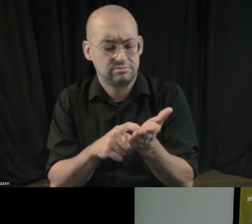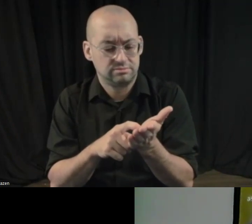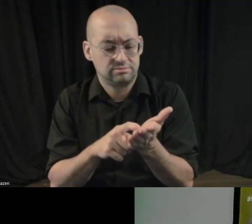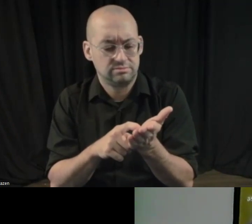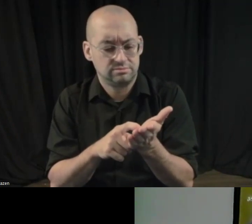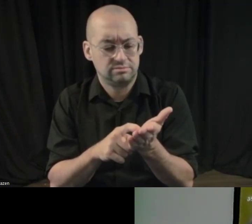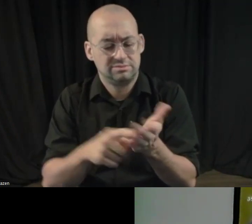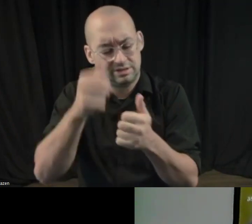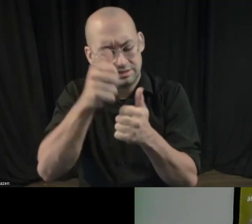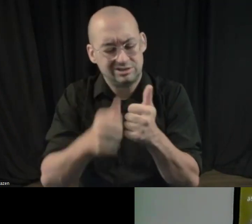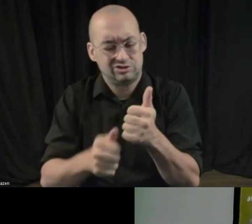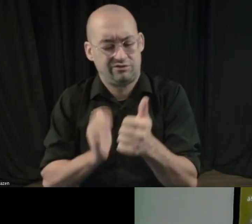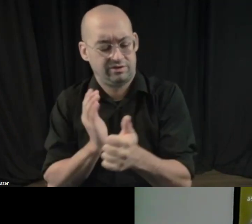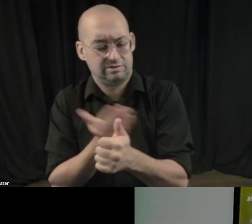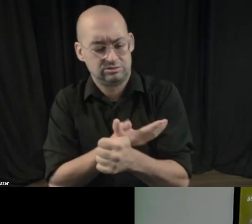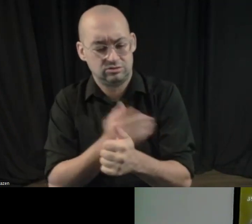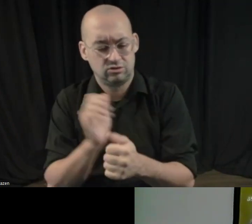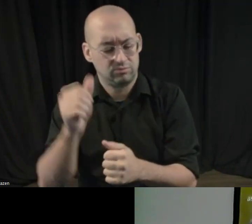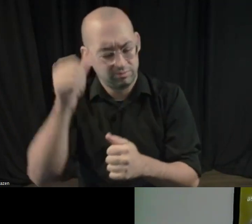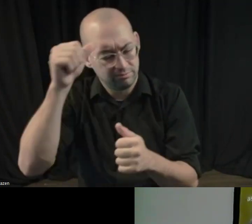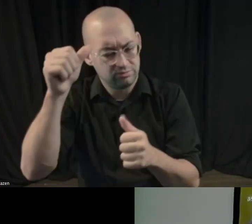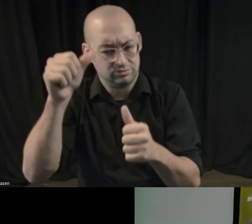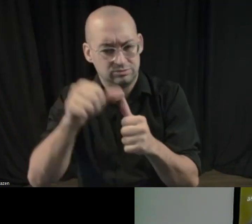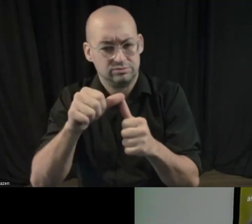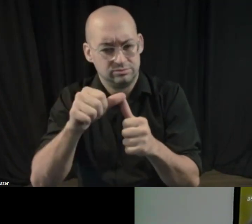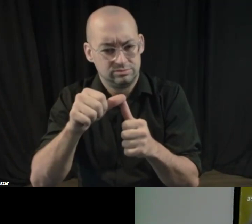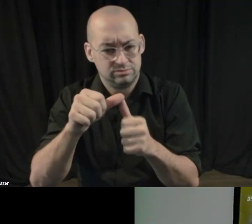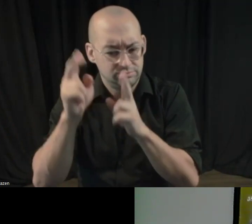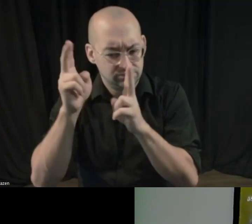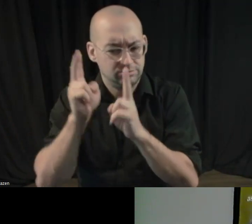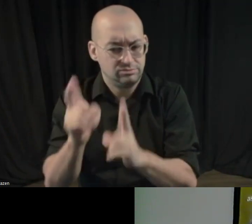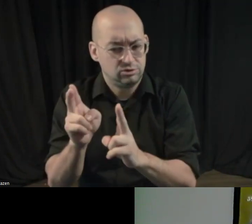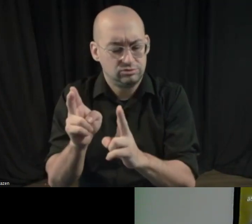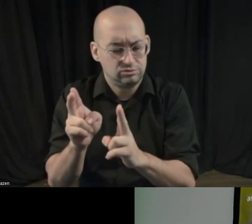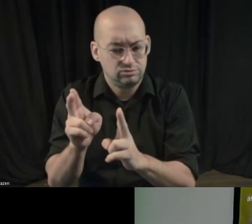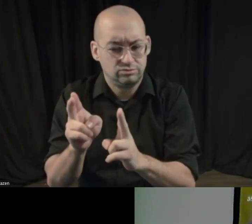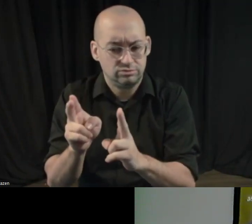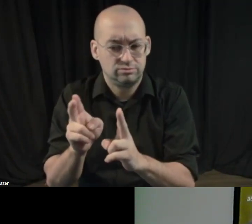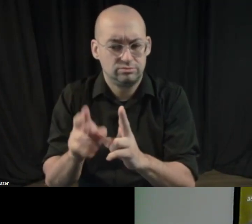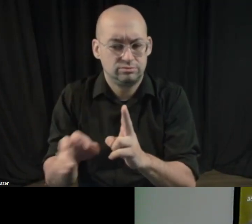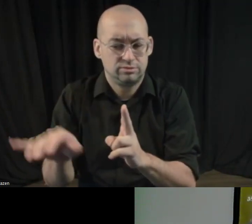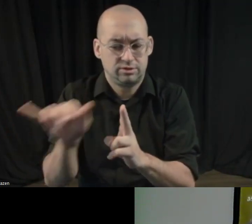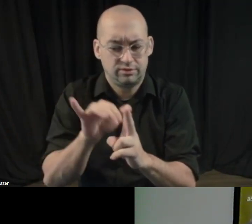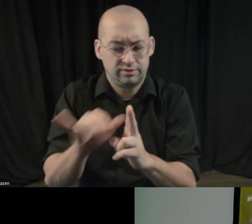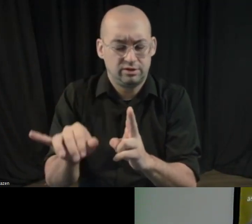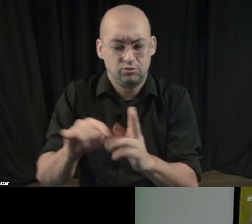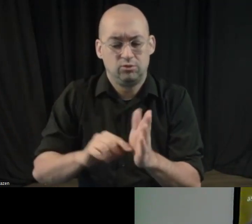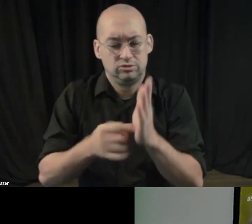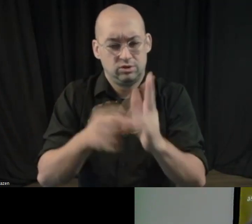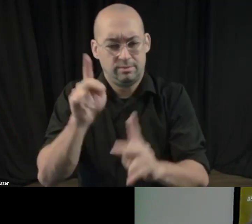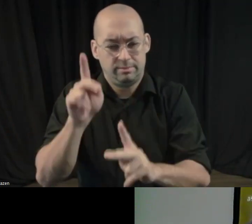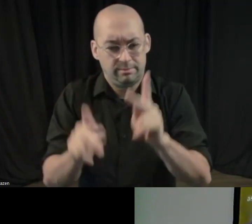each of us remembers and honors the original people on which